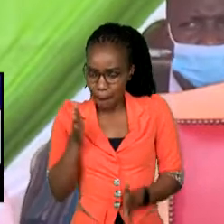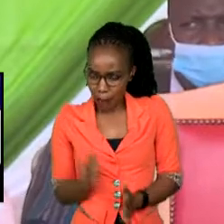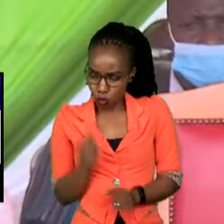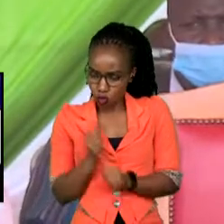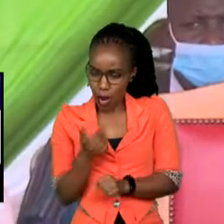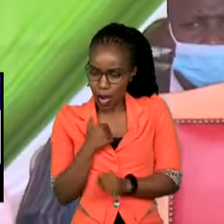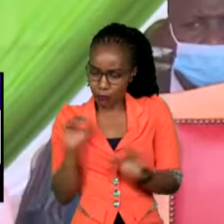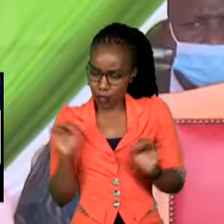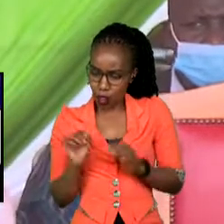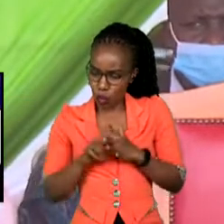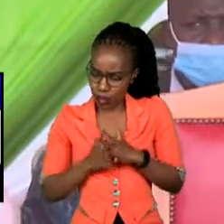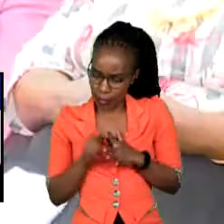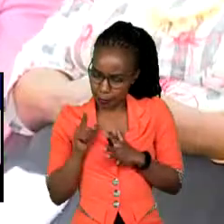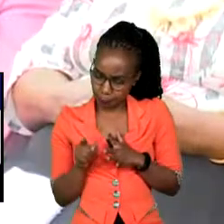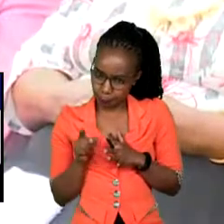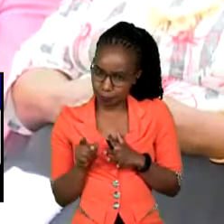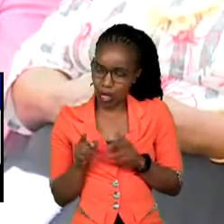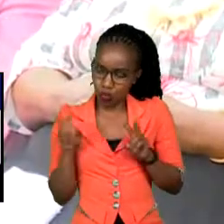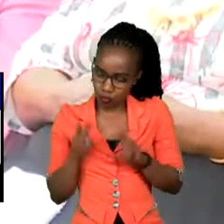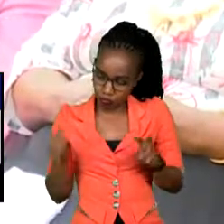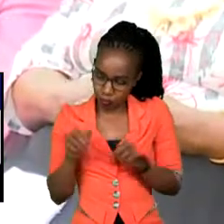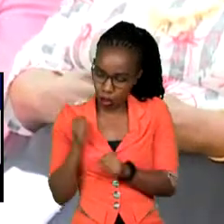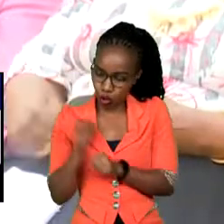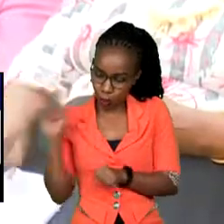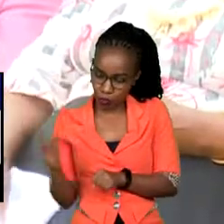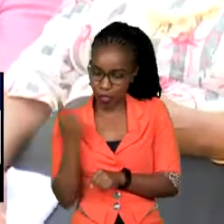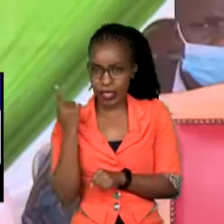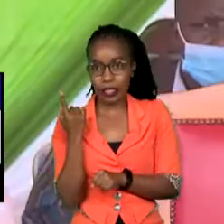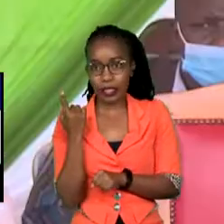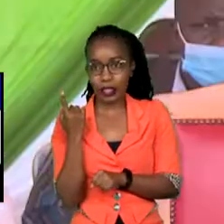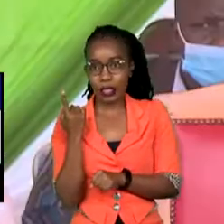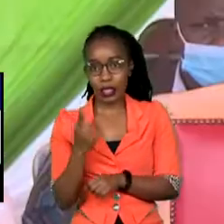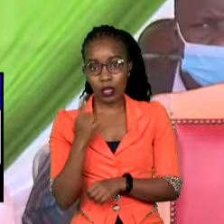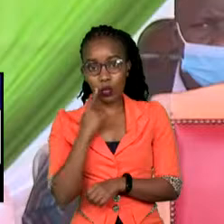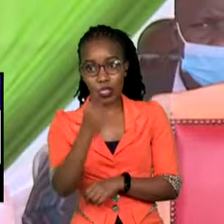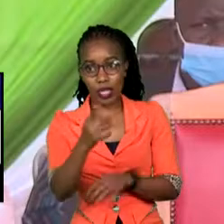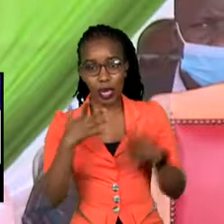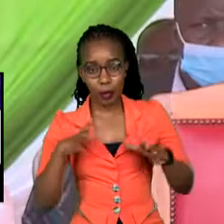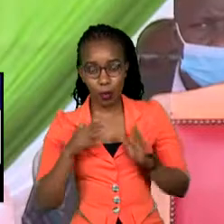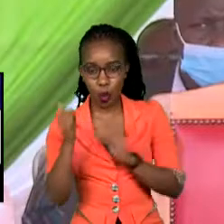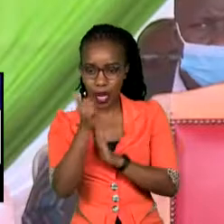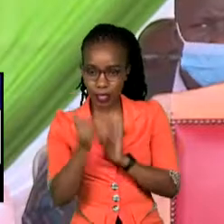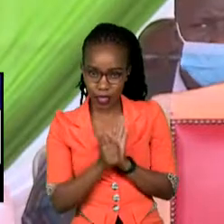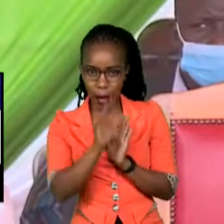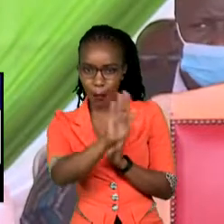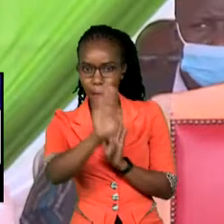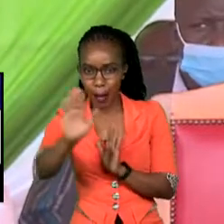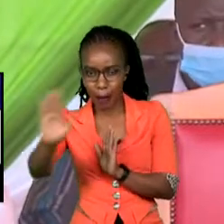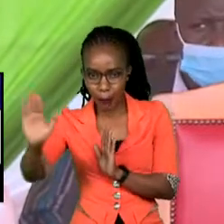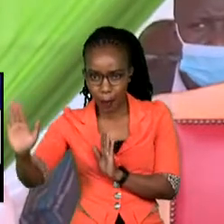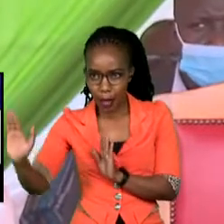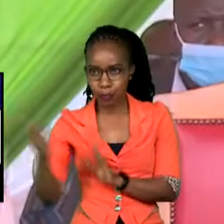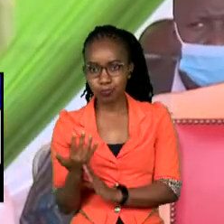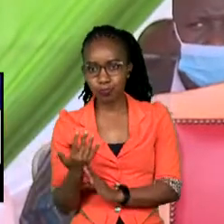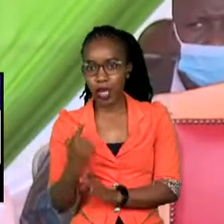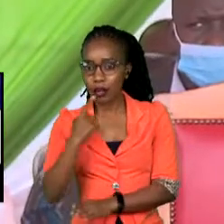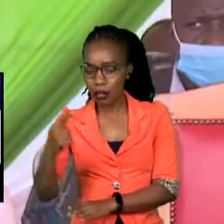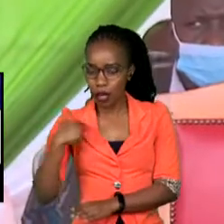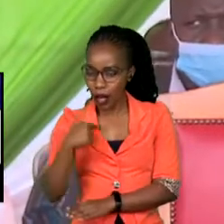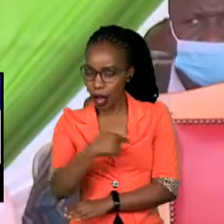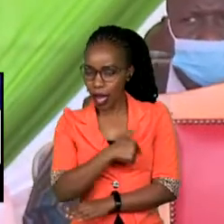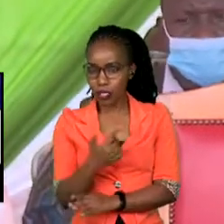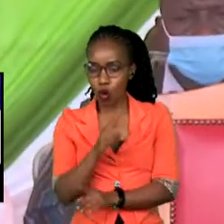hako, tuanze na huyo jobless tumtafutie kazi. Tunataka tuwaambie, leteni sera yenu, kujeni mtuambie.